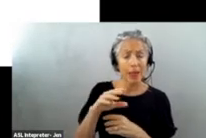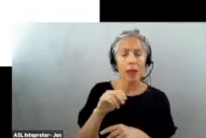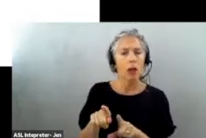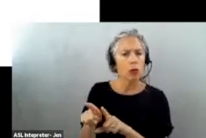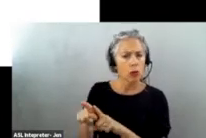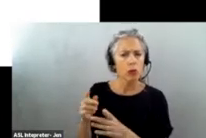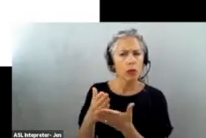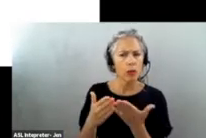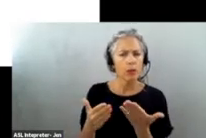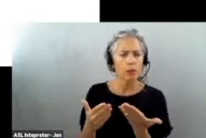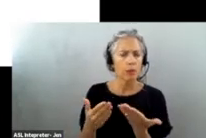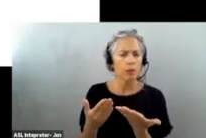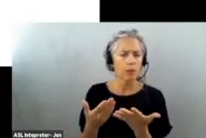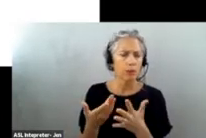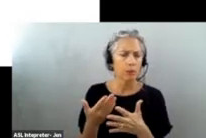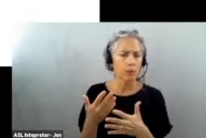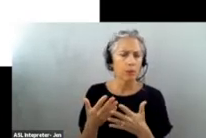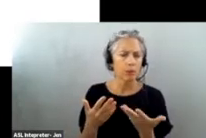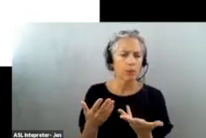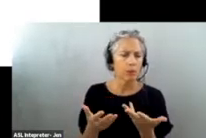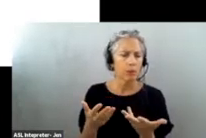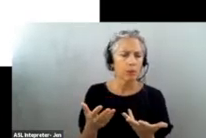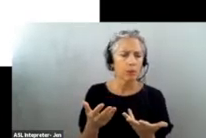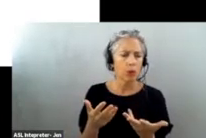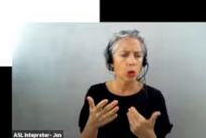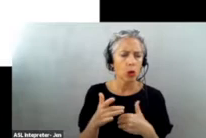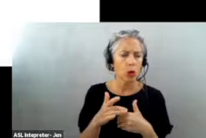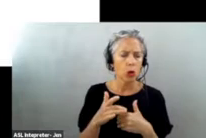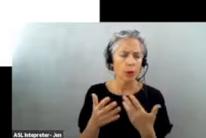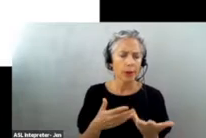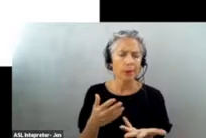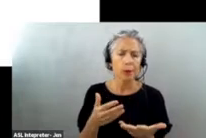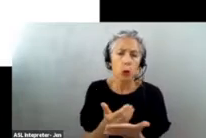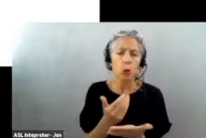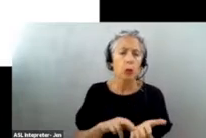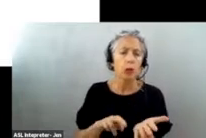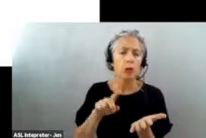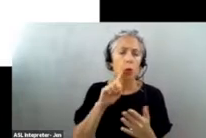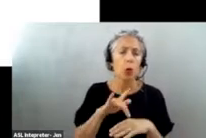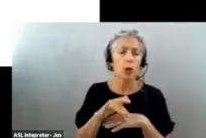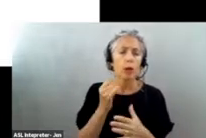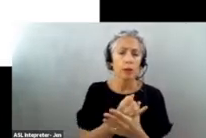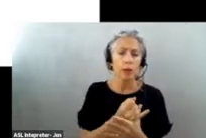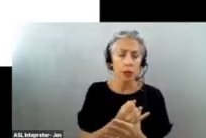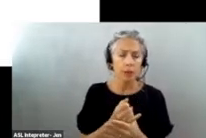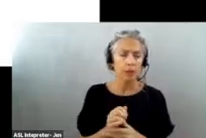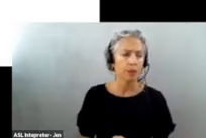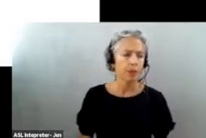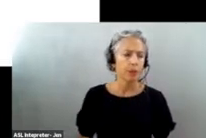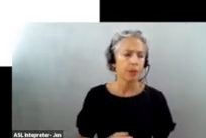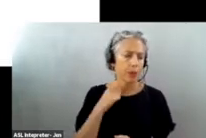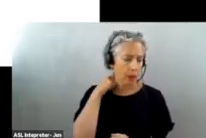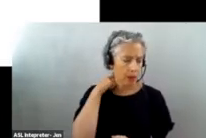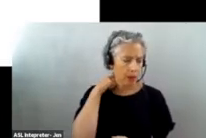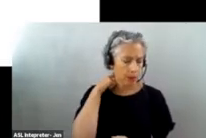evidence for early interventions. So, the objective of this